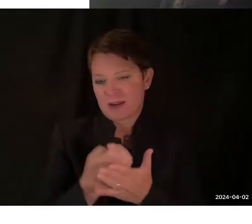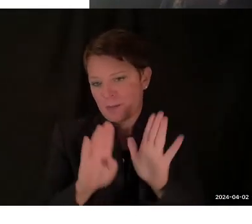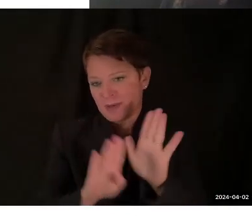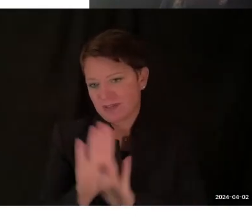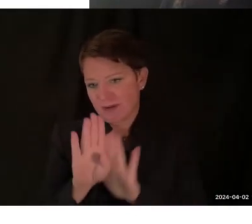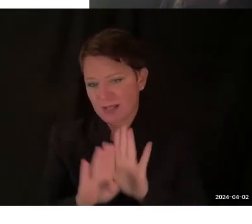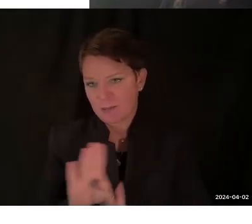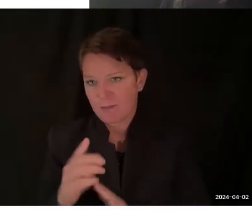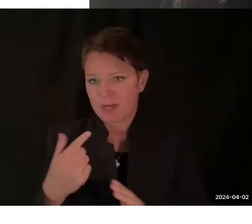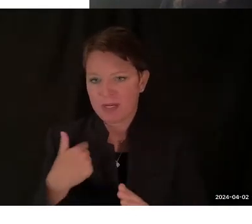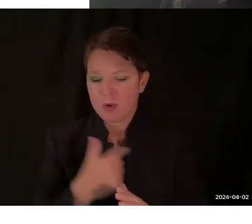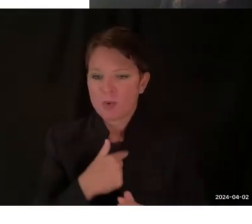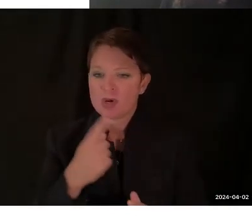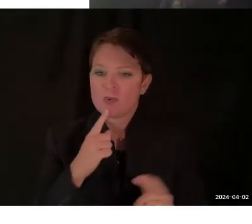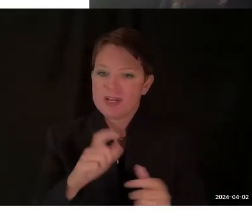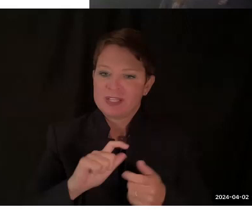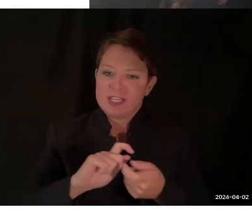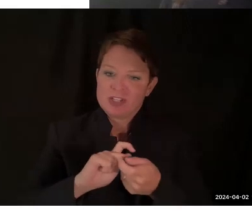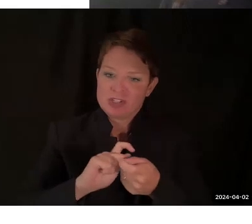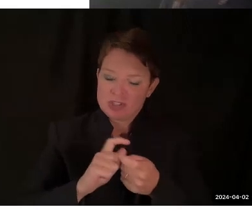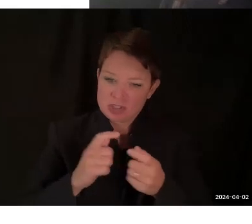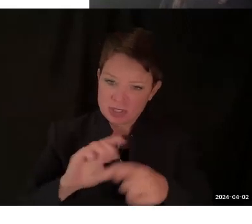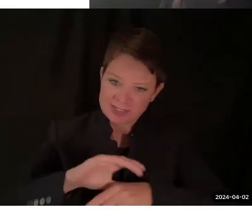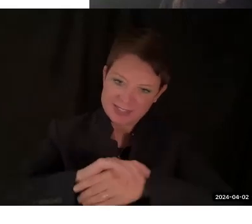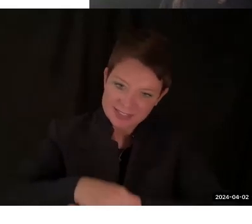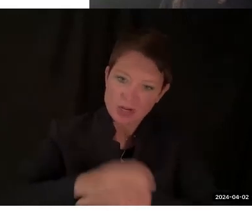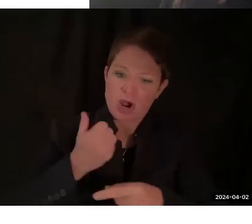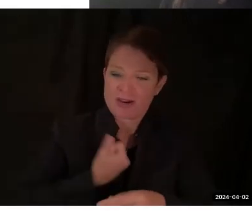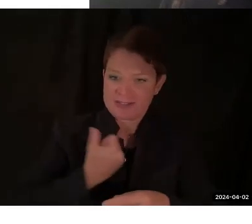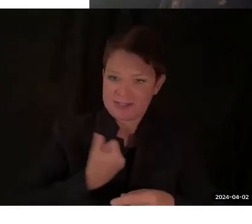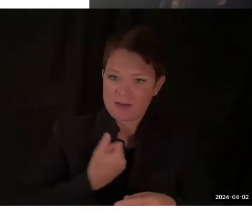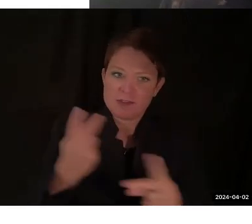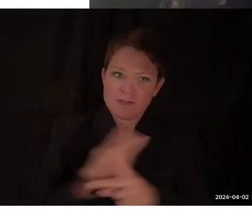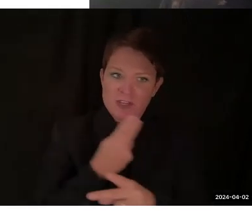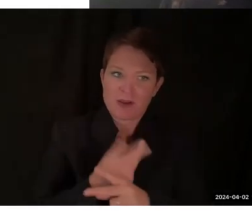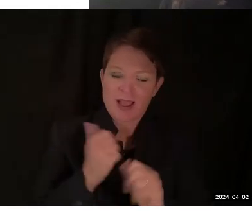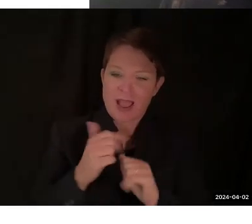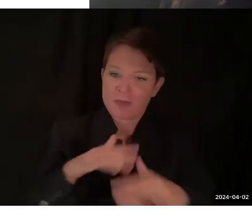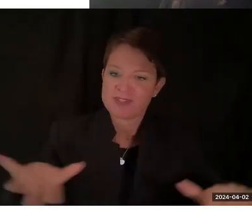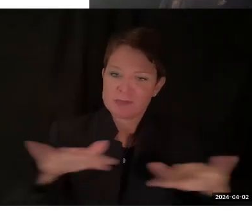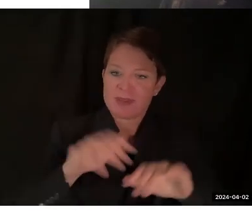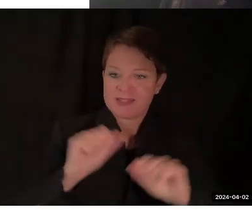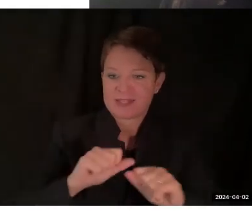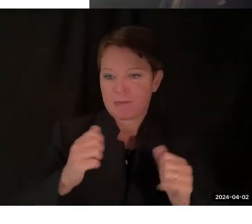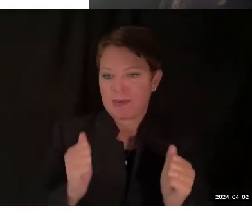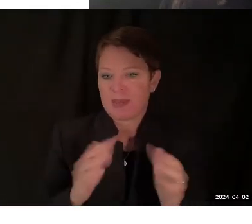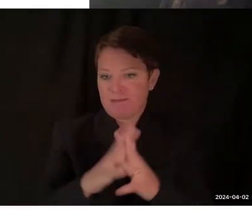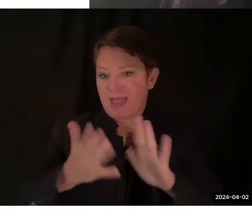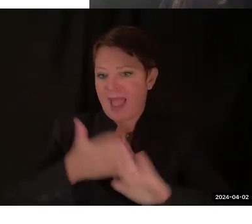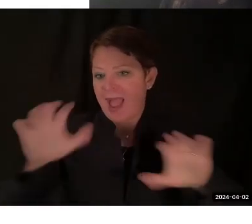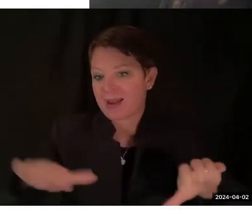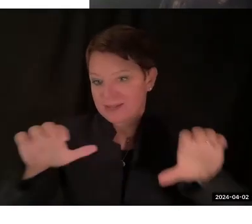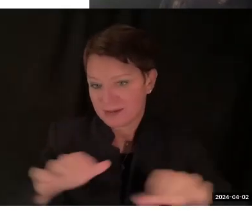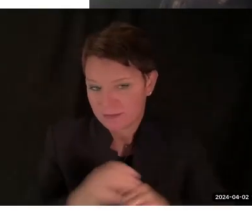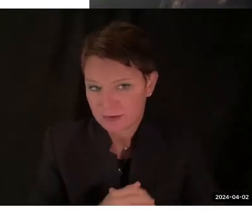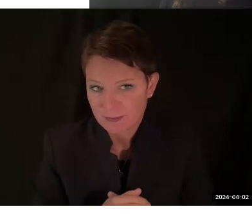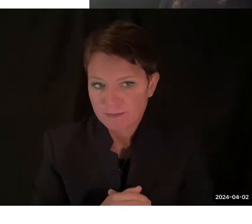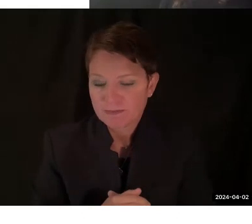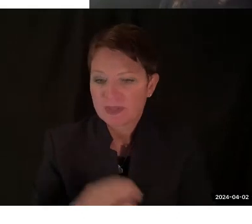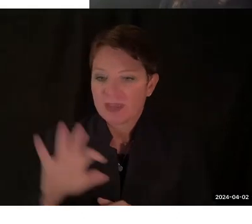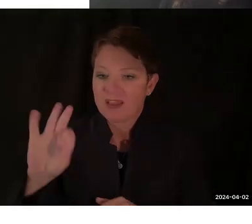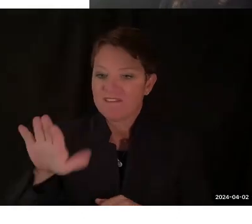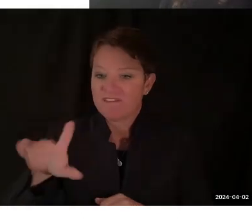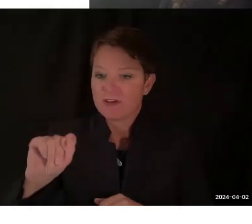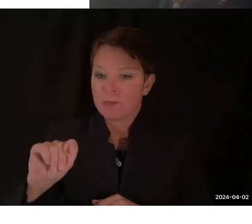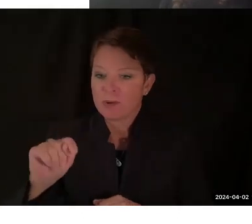development. We're really twisting ourselves into knots to see all the ways that this space could be activated. The closure of Filbert